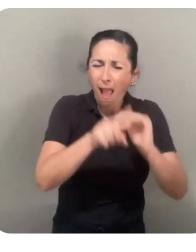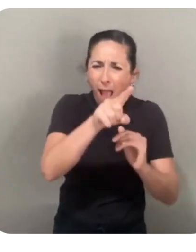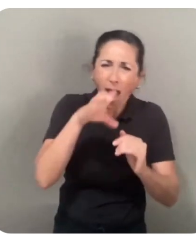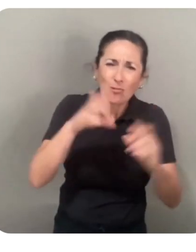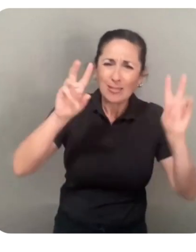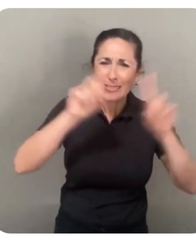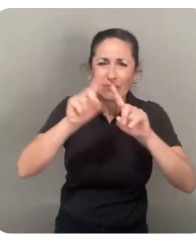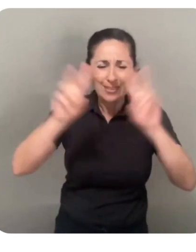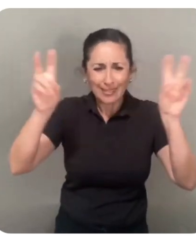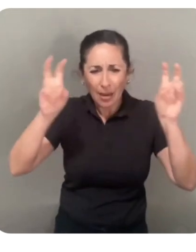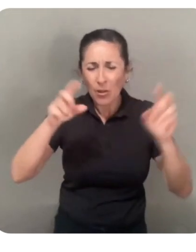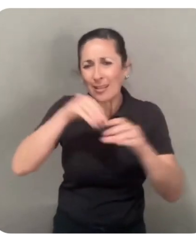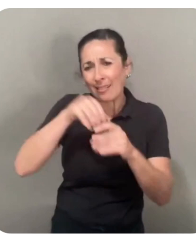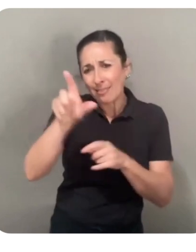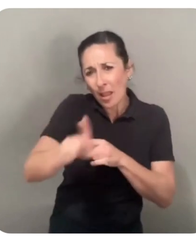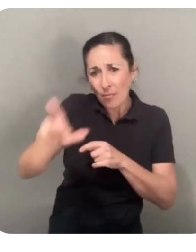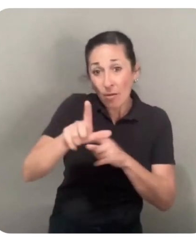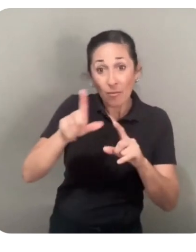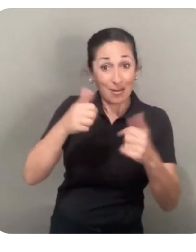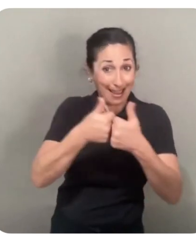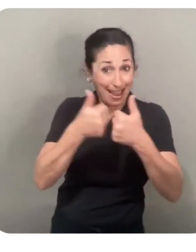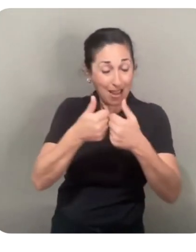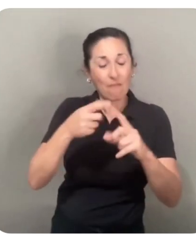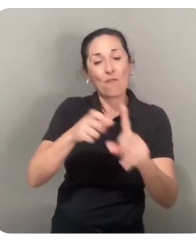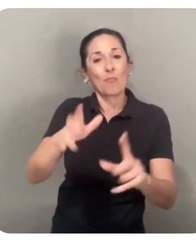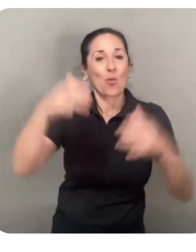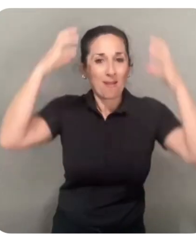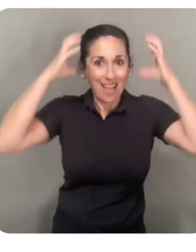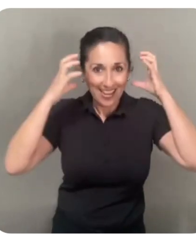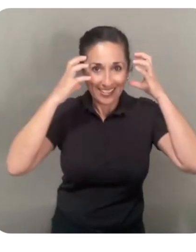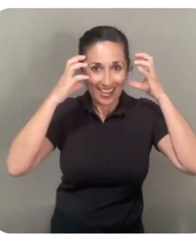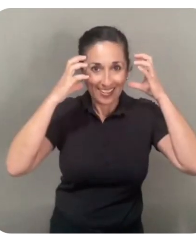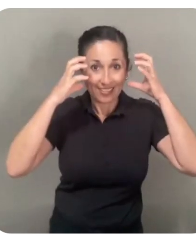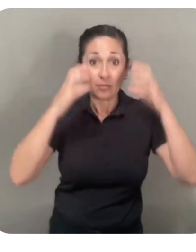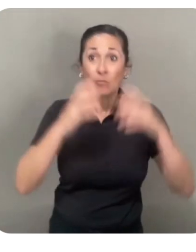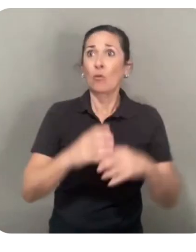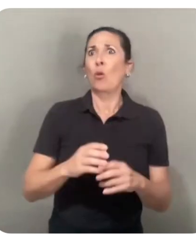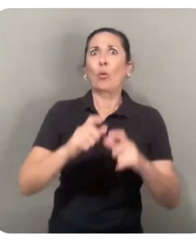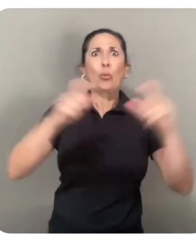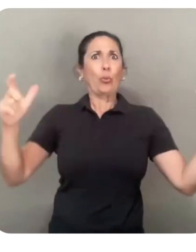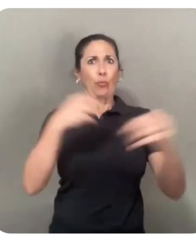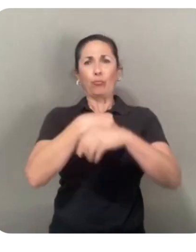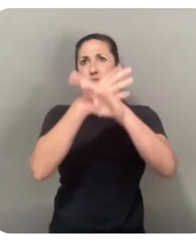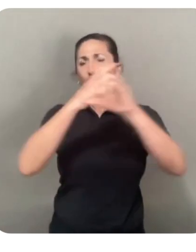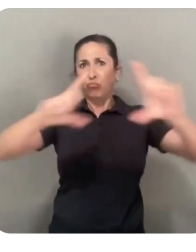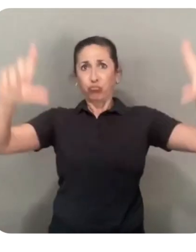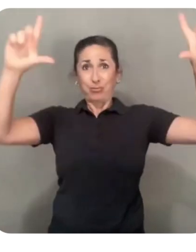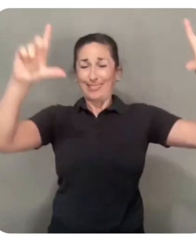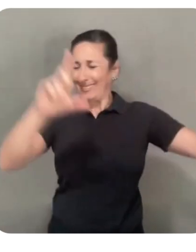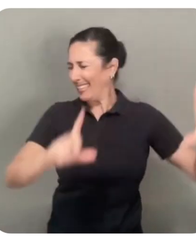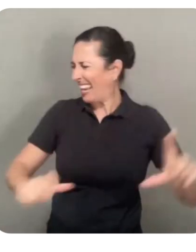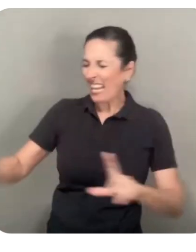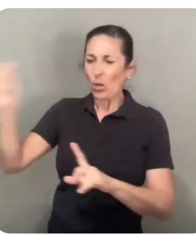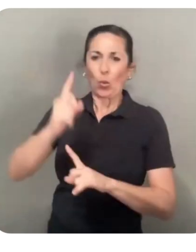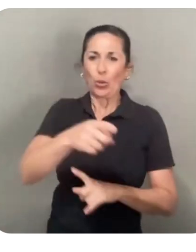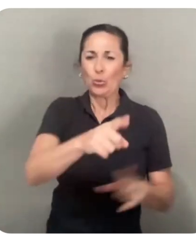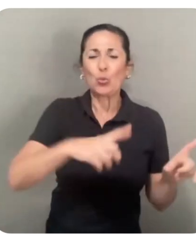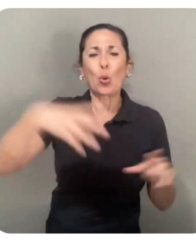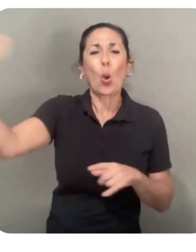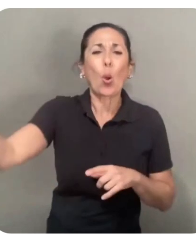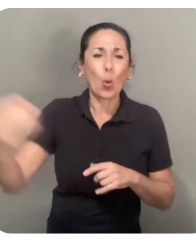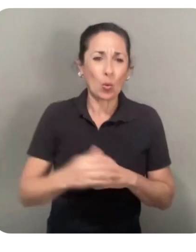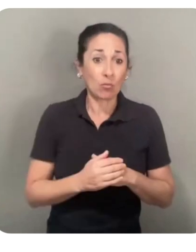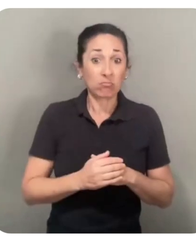Game Pass library right from your headset. You can take a huge virtual screen everywhere you go, no console